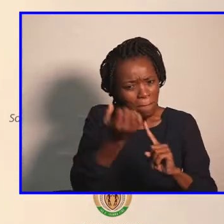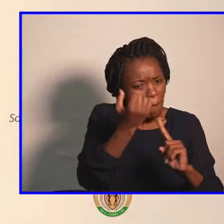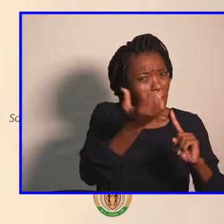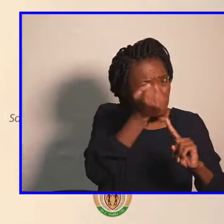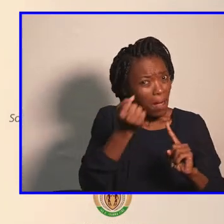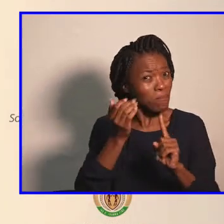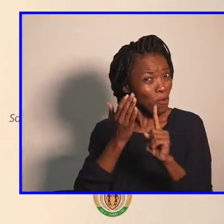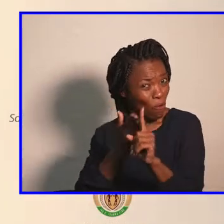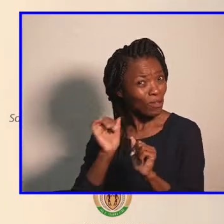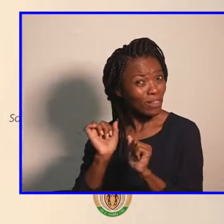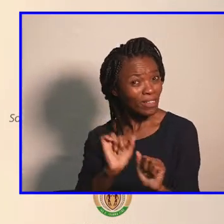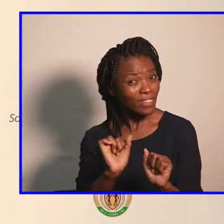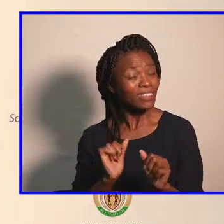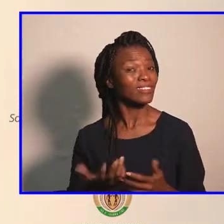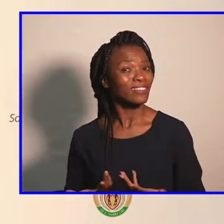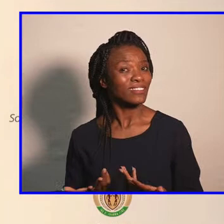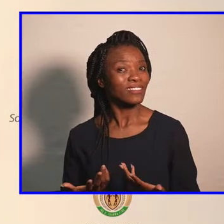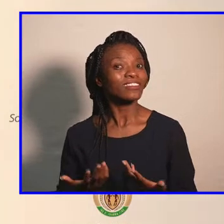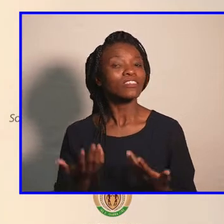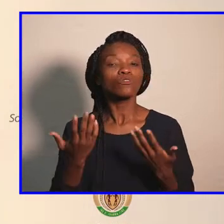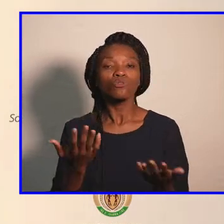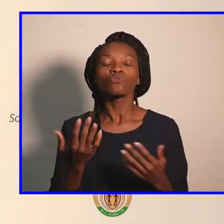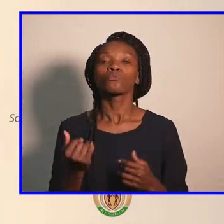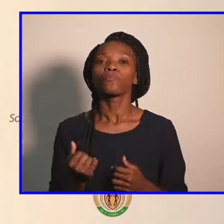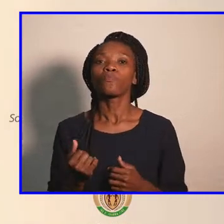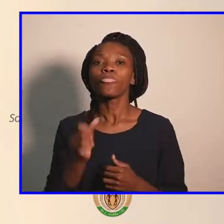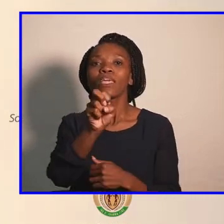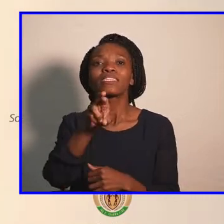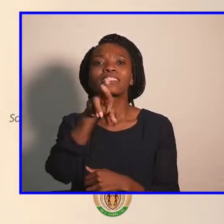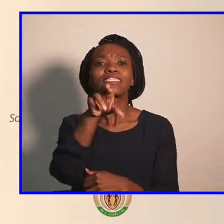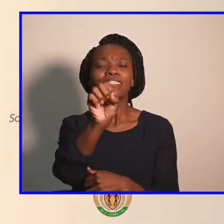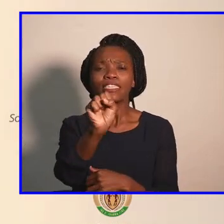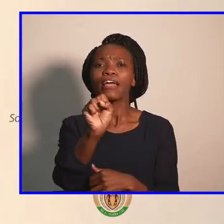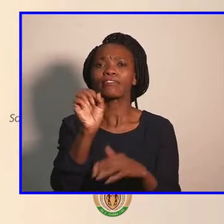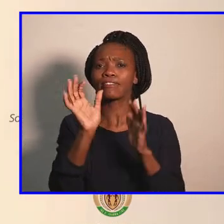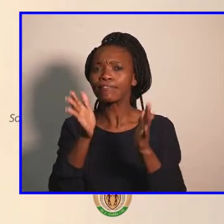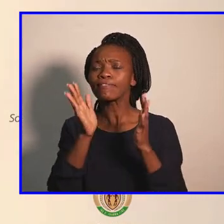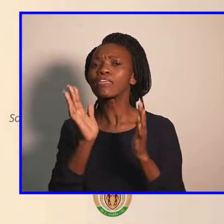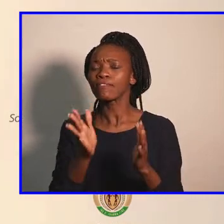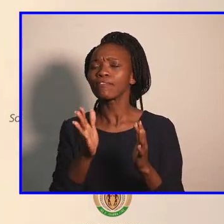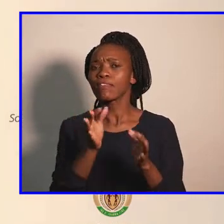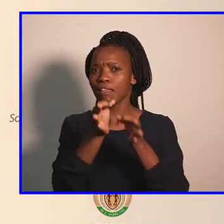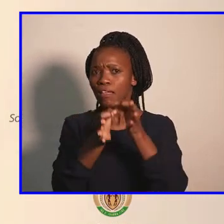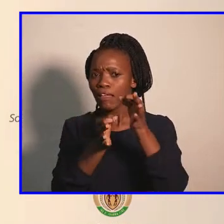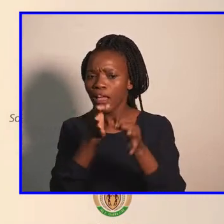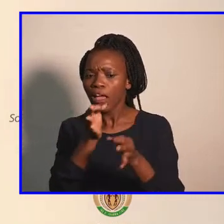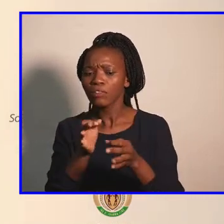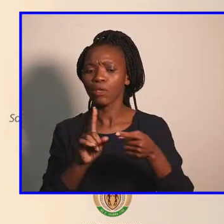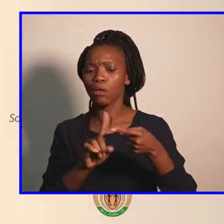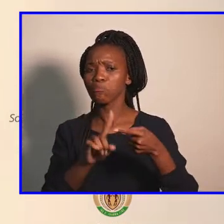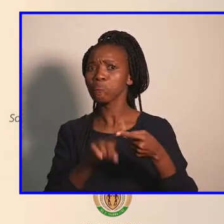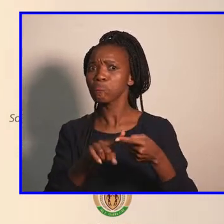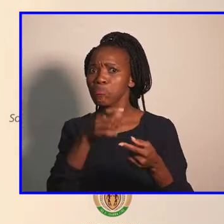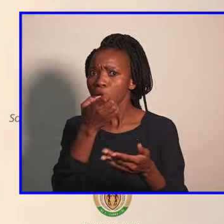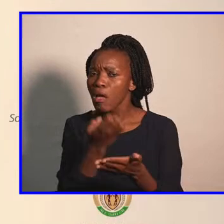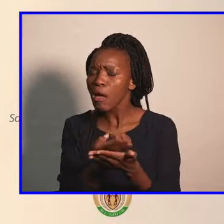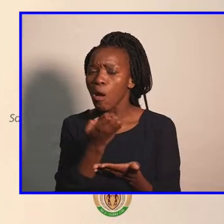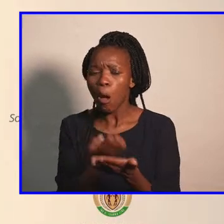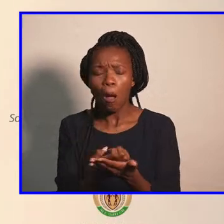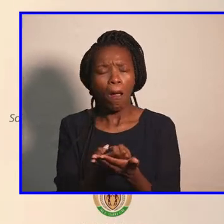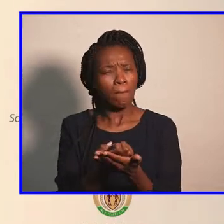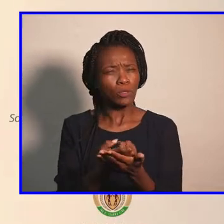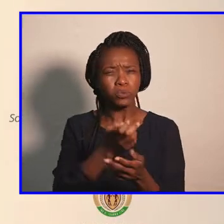has, more often than not, defied the odds of an underperforming economy